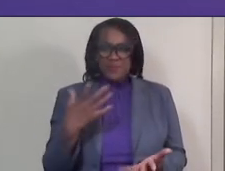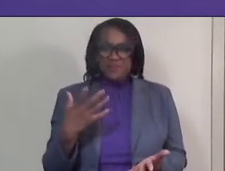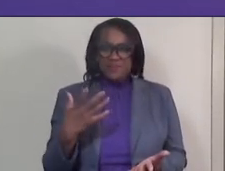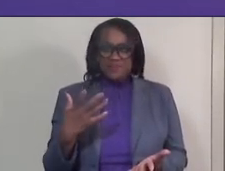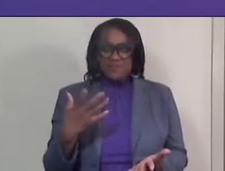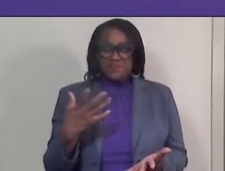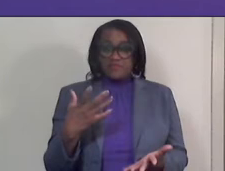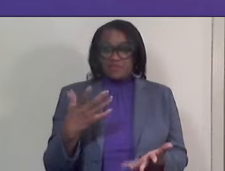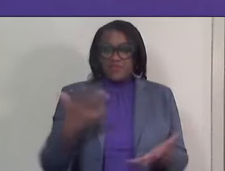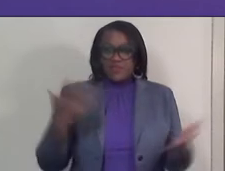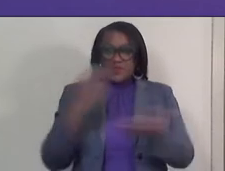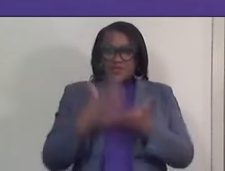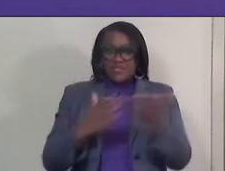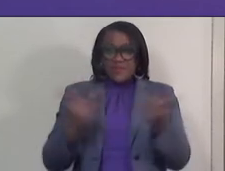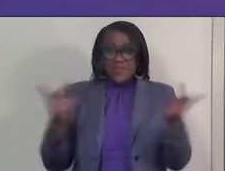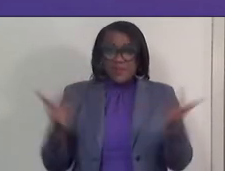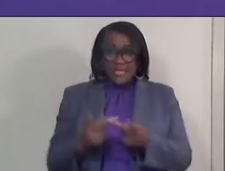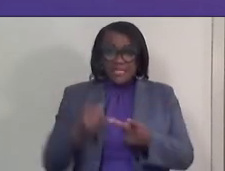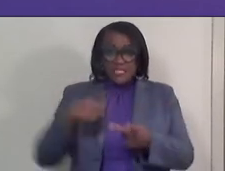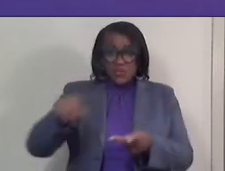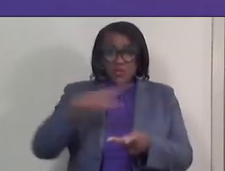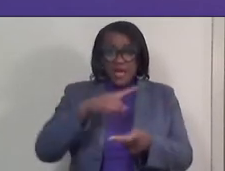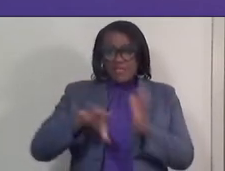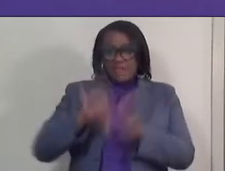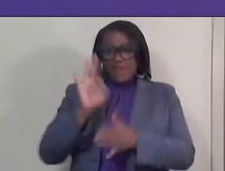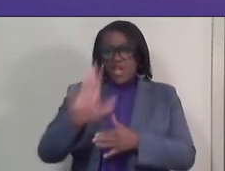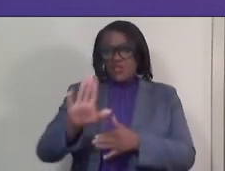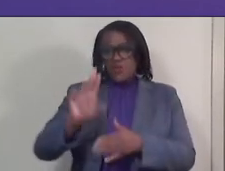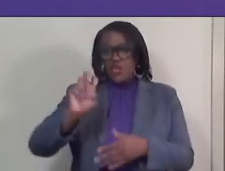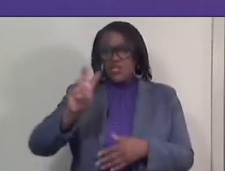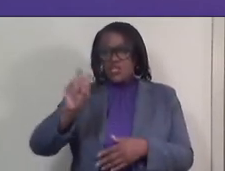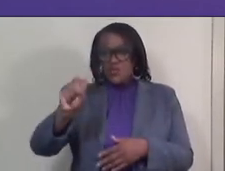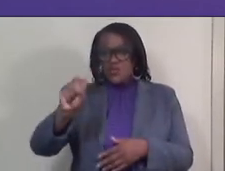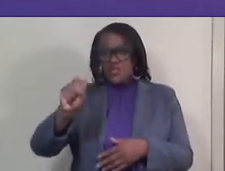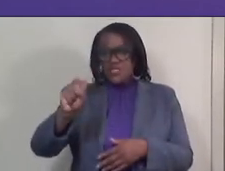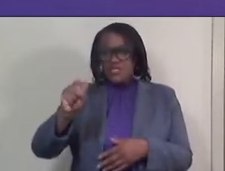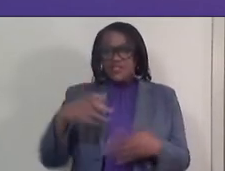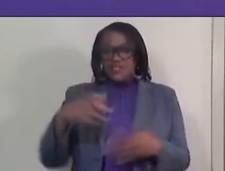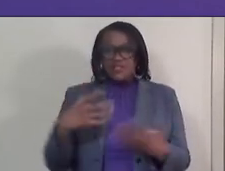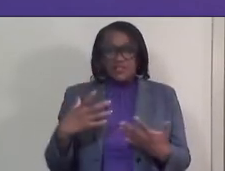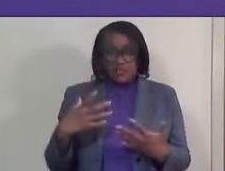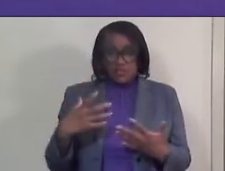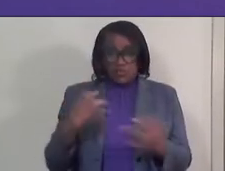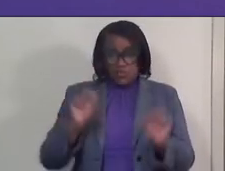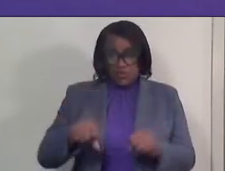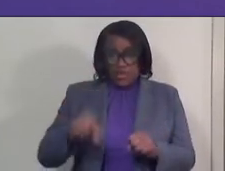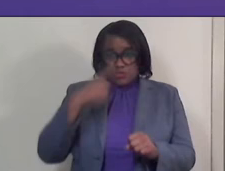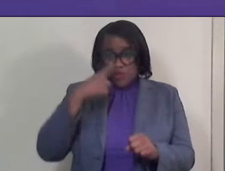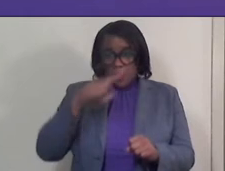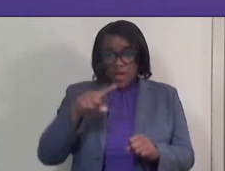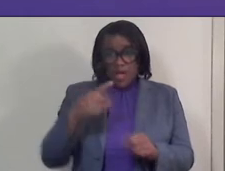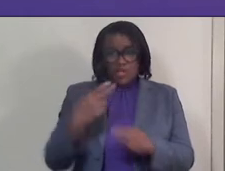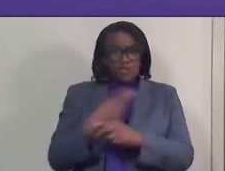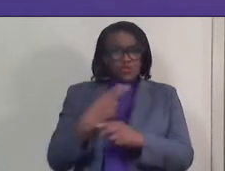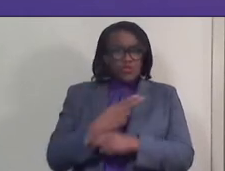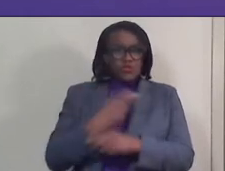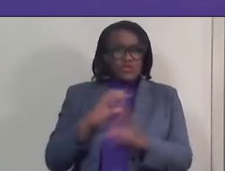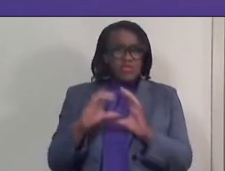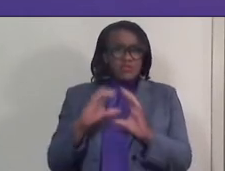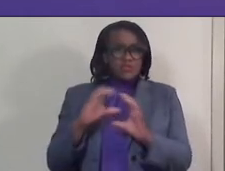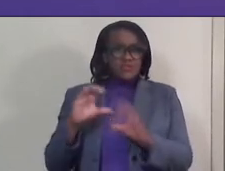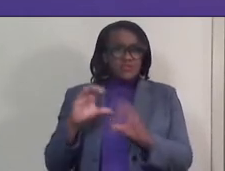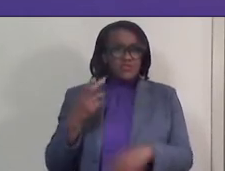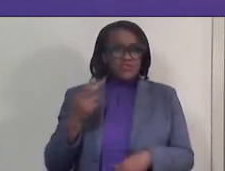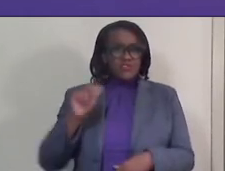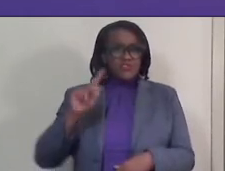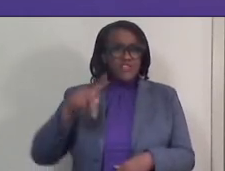what are some of the places where you all find out what's going on where you live. If you could please use the chat and let us